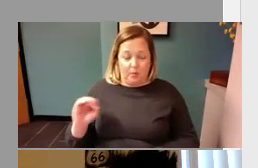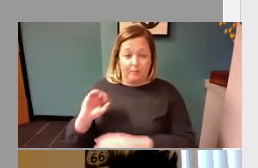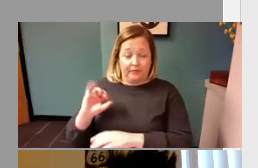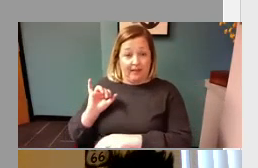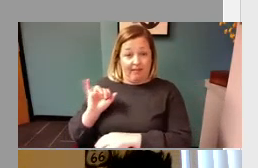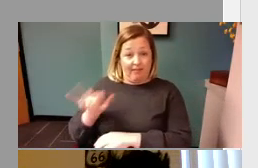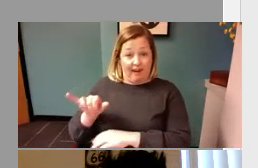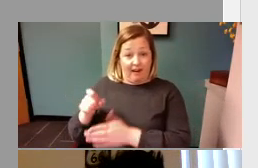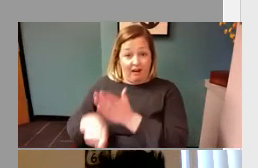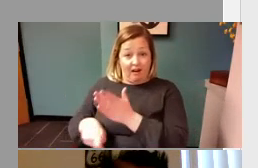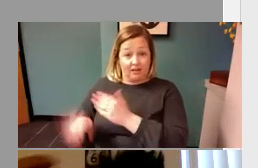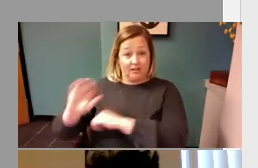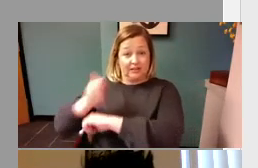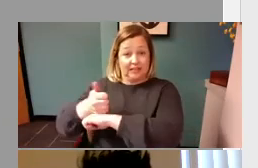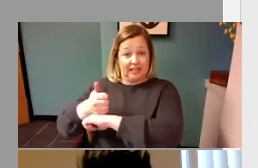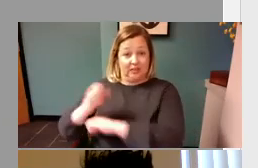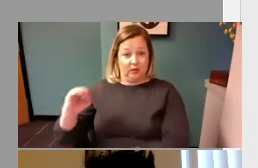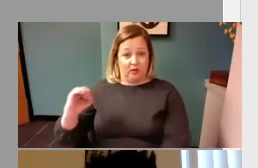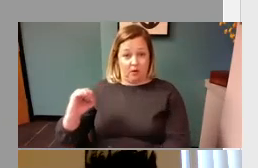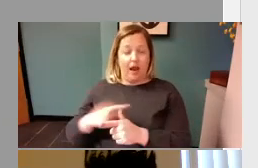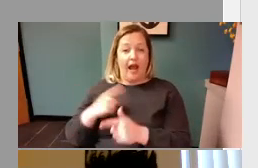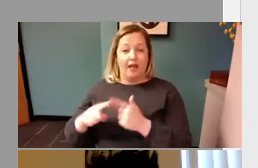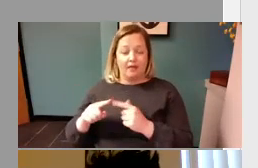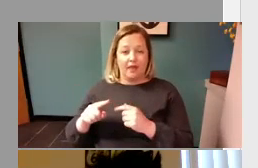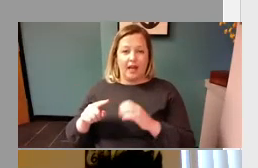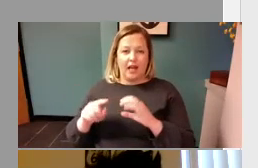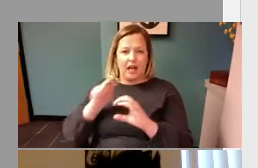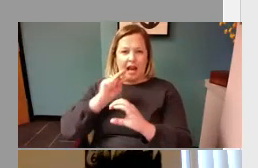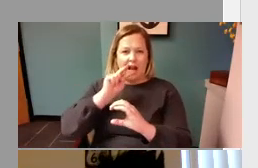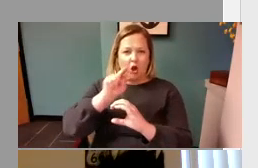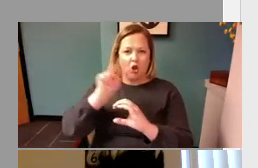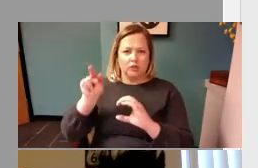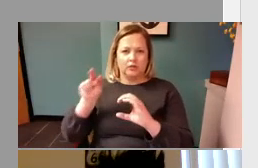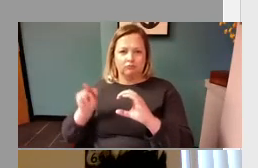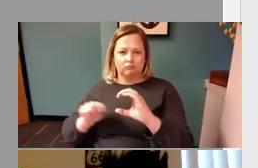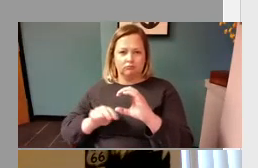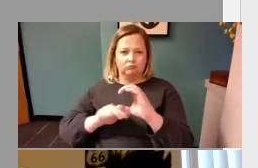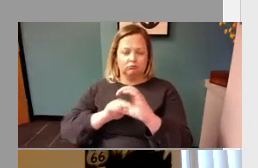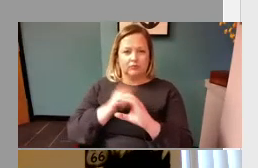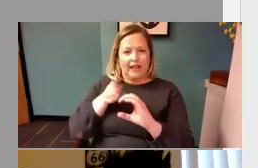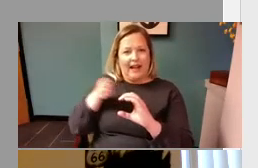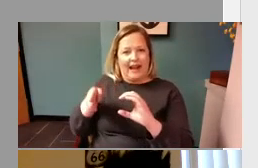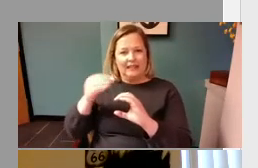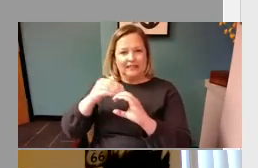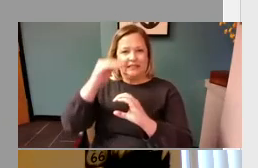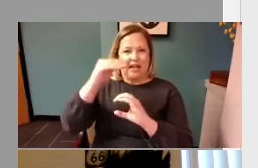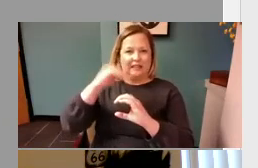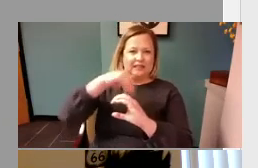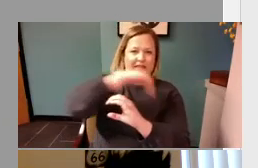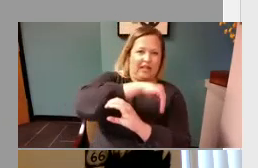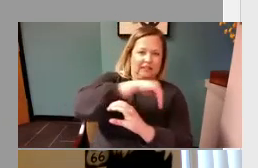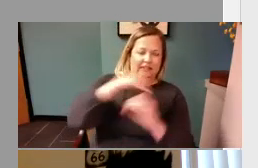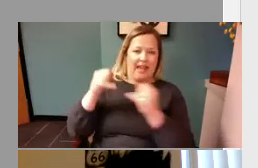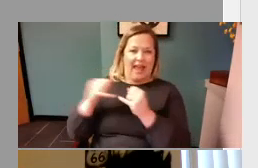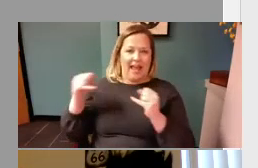that cost to 0, and then looks at all the neighboring edges and picks the edge. Because we are using a priority